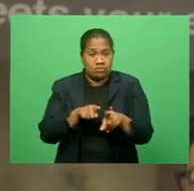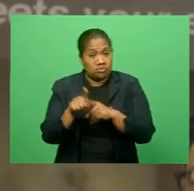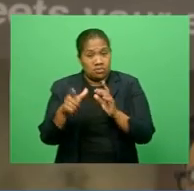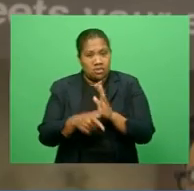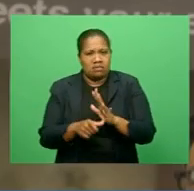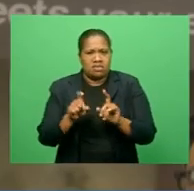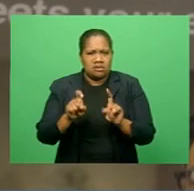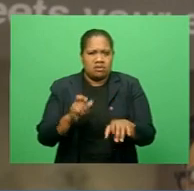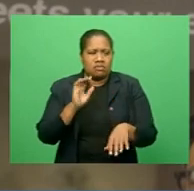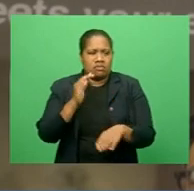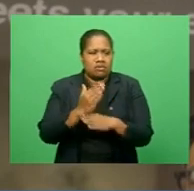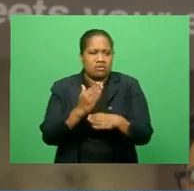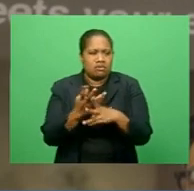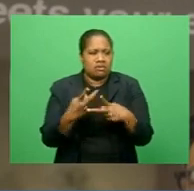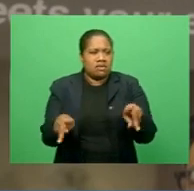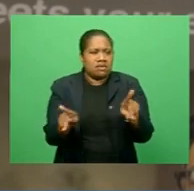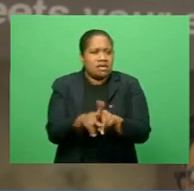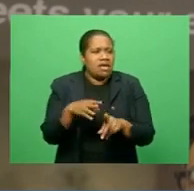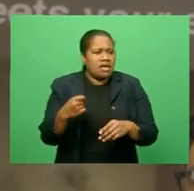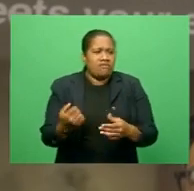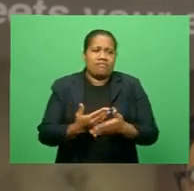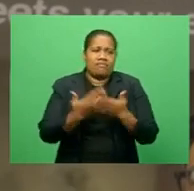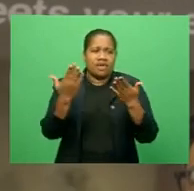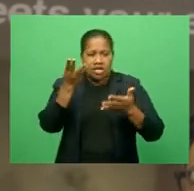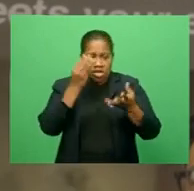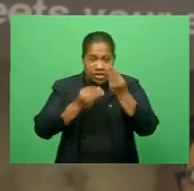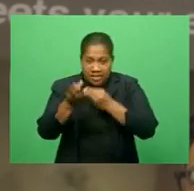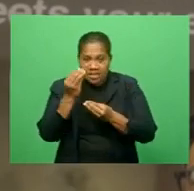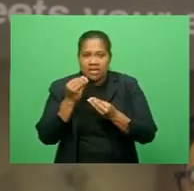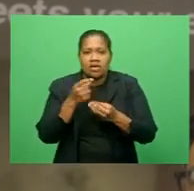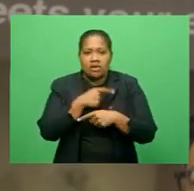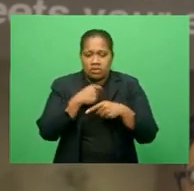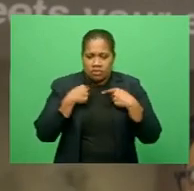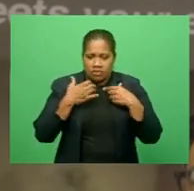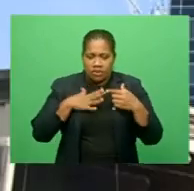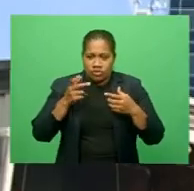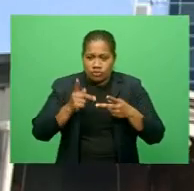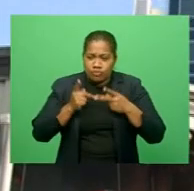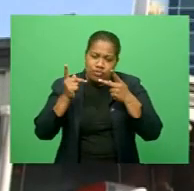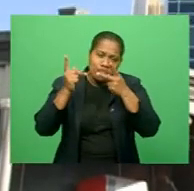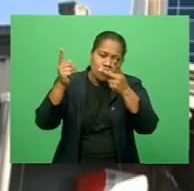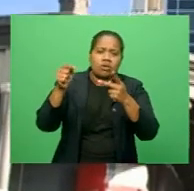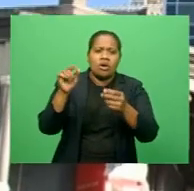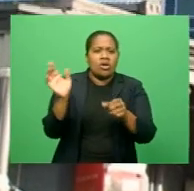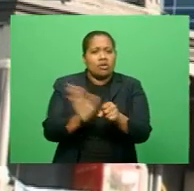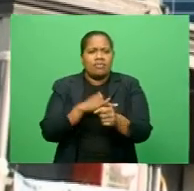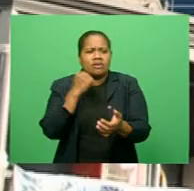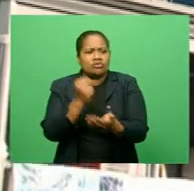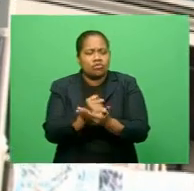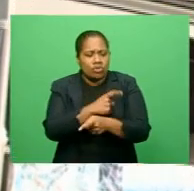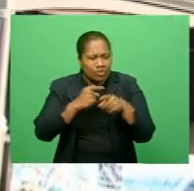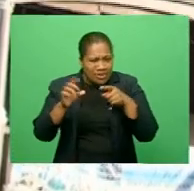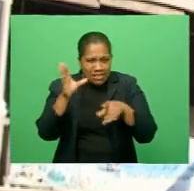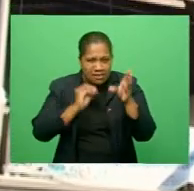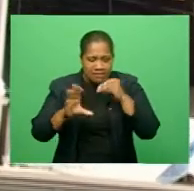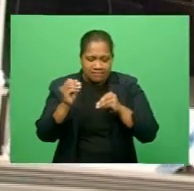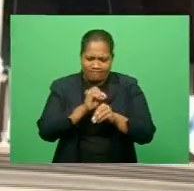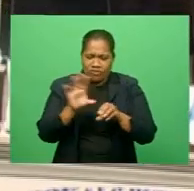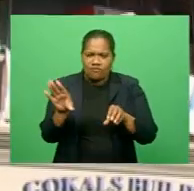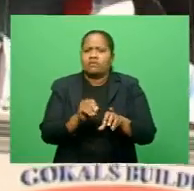a big learning that we'd like to promote with the HR practitioners is make sure that we learn from the pandemic, and as we go